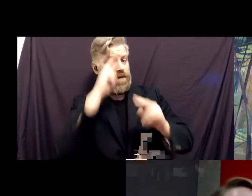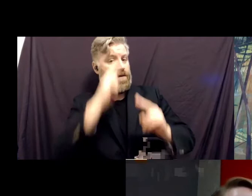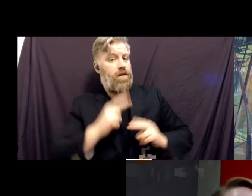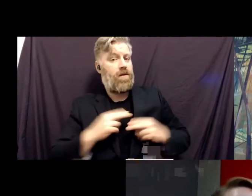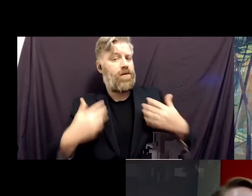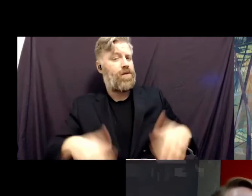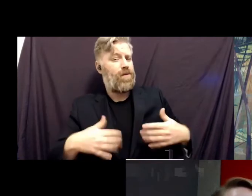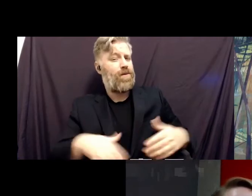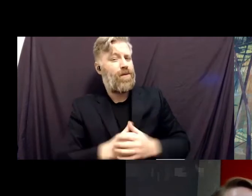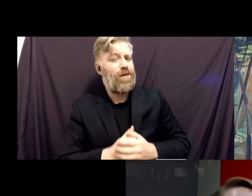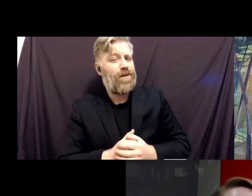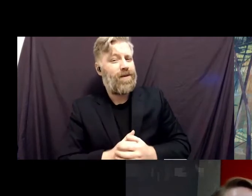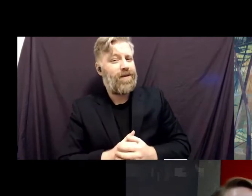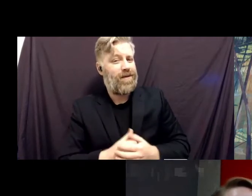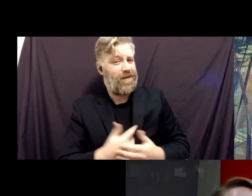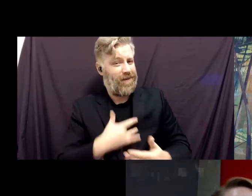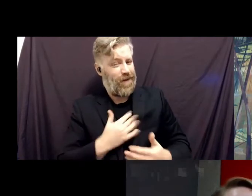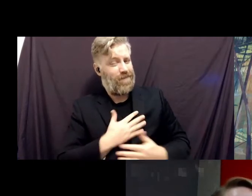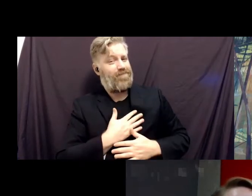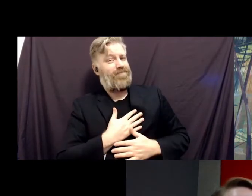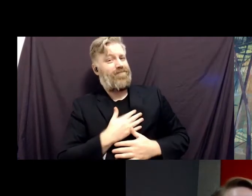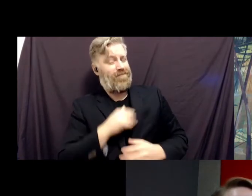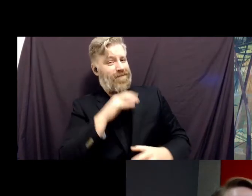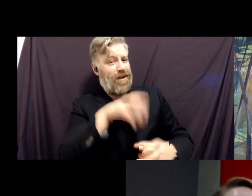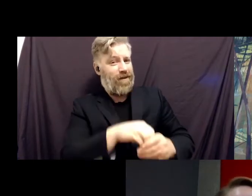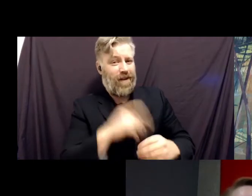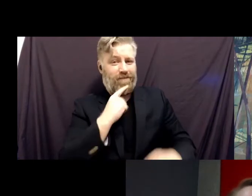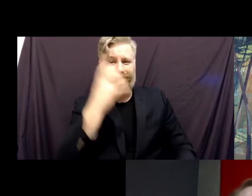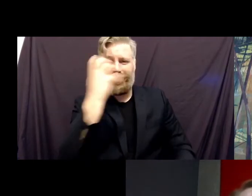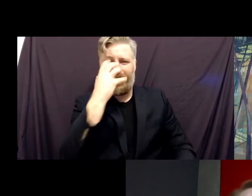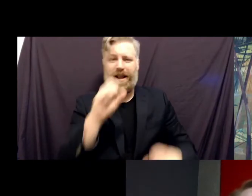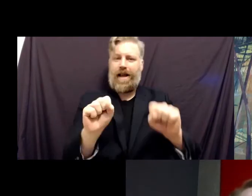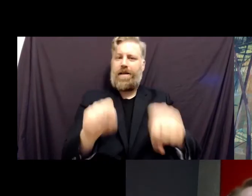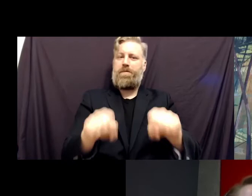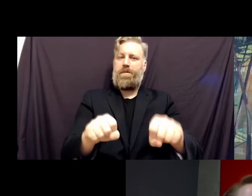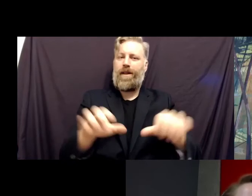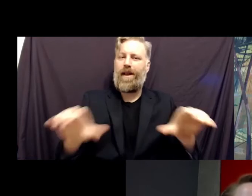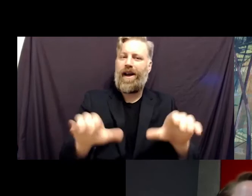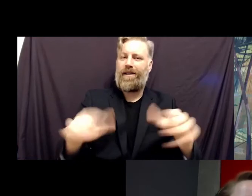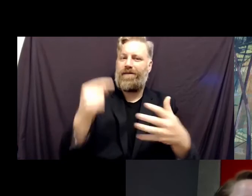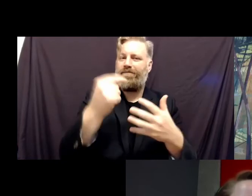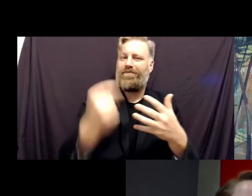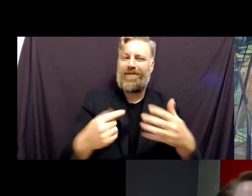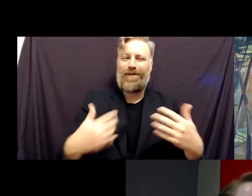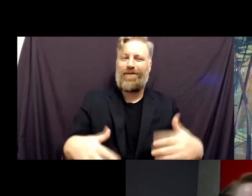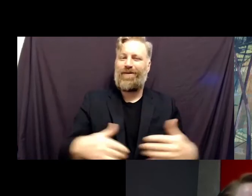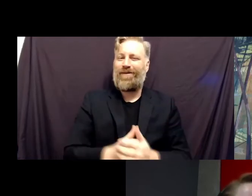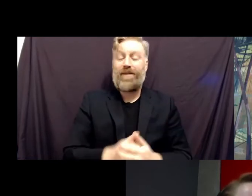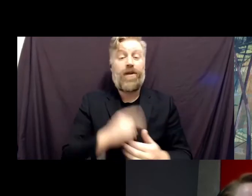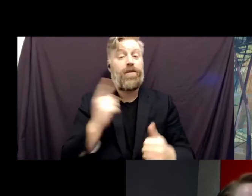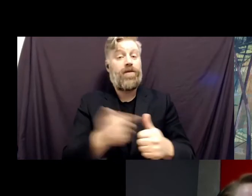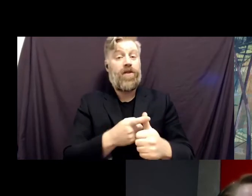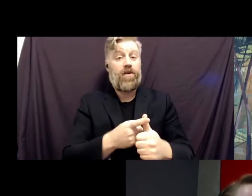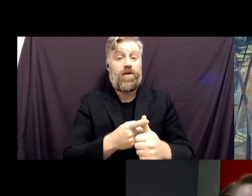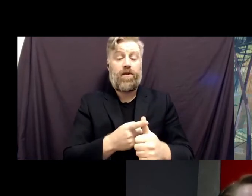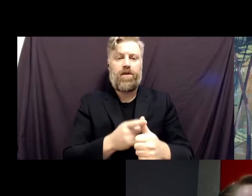to join and to be part of this amazing ability activities. At first, I want to congratulate